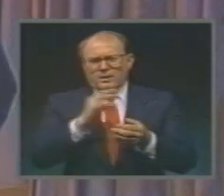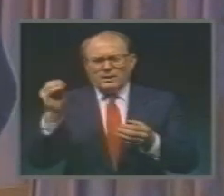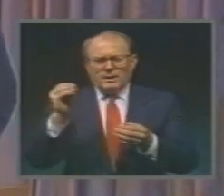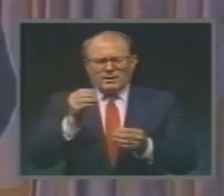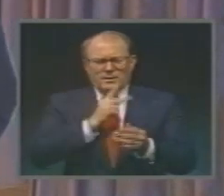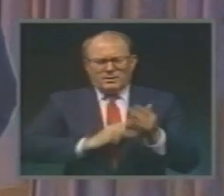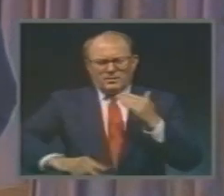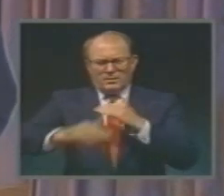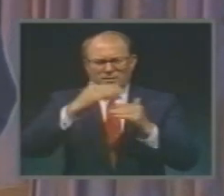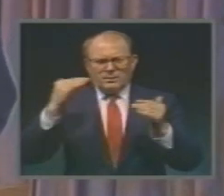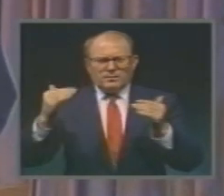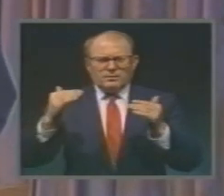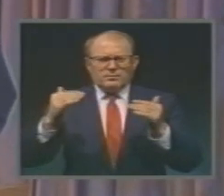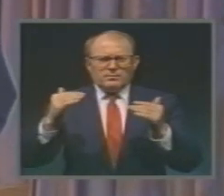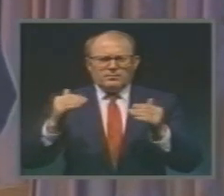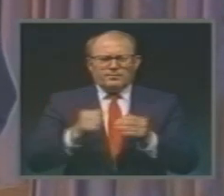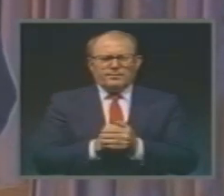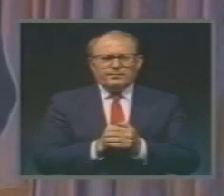a kingdom